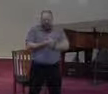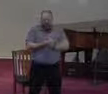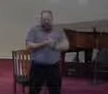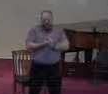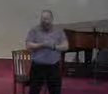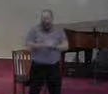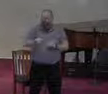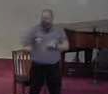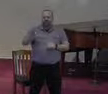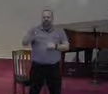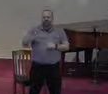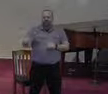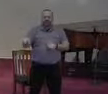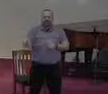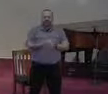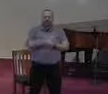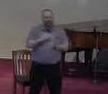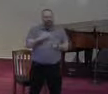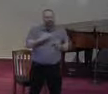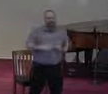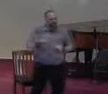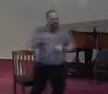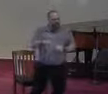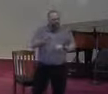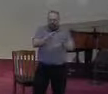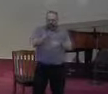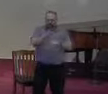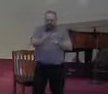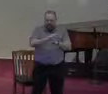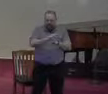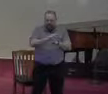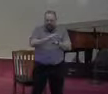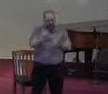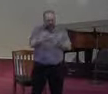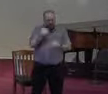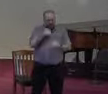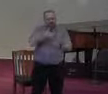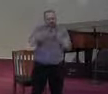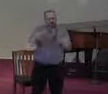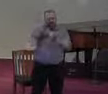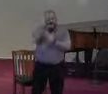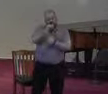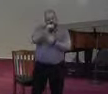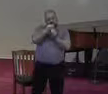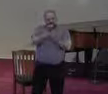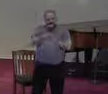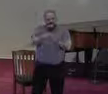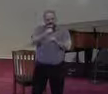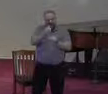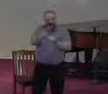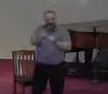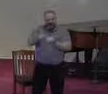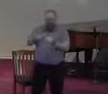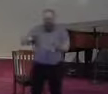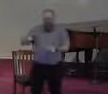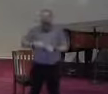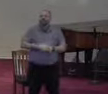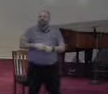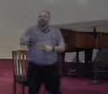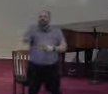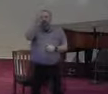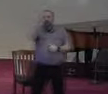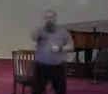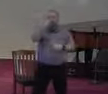Would you extend your hand to these new members of this church? And let us pray God's blessing upon each one. Heavenly Father,